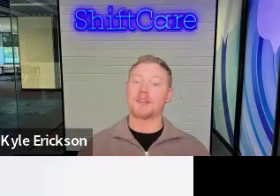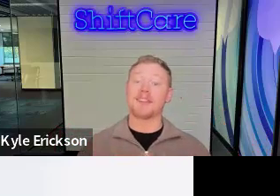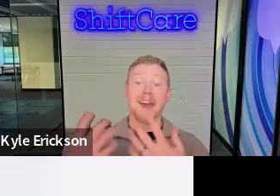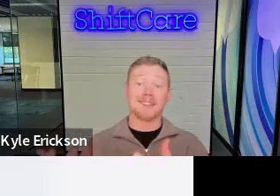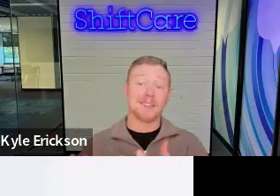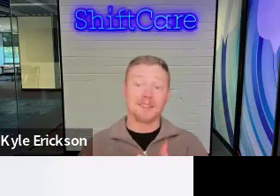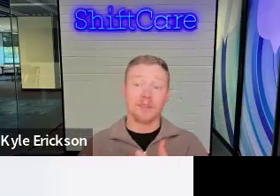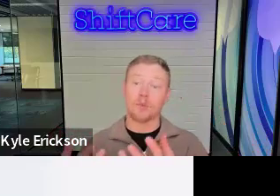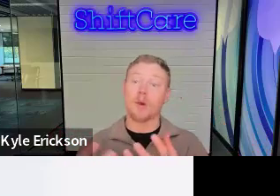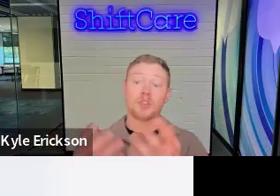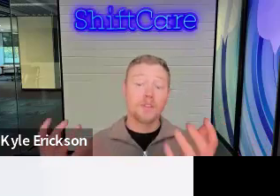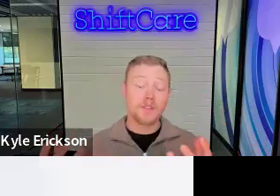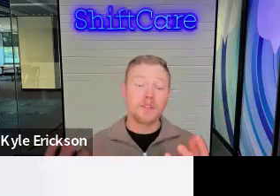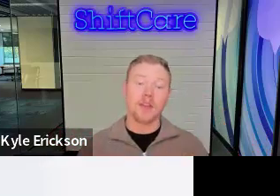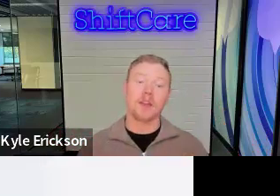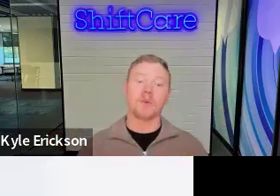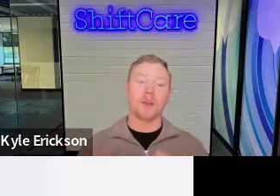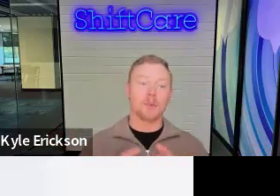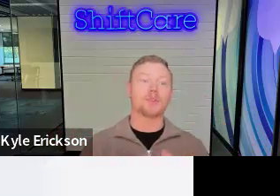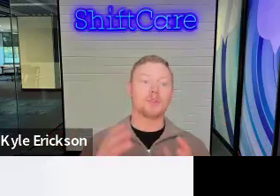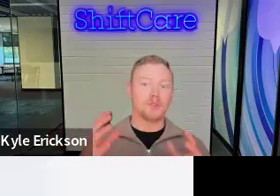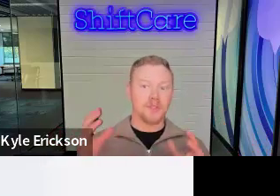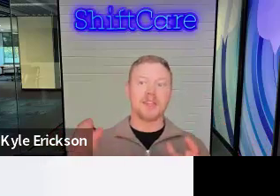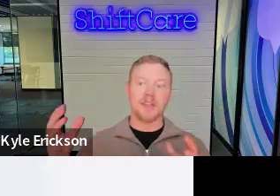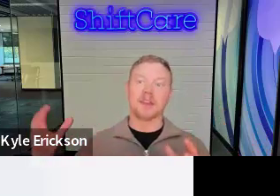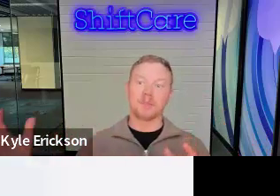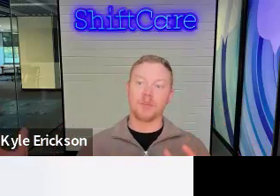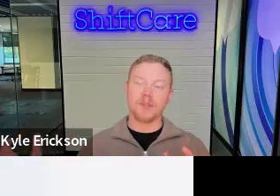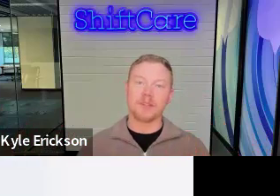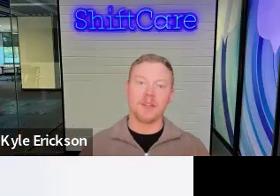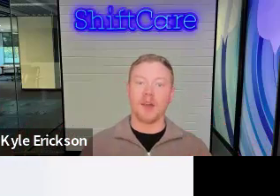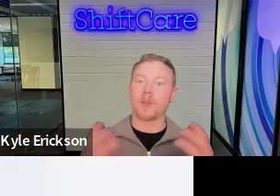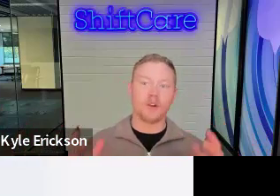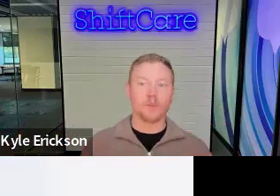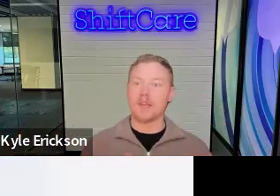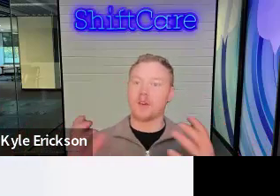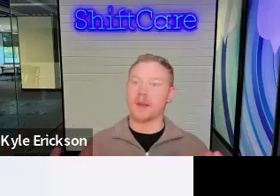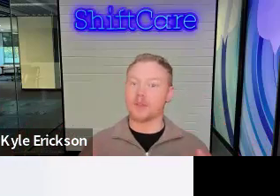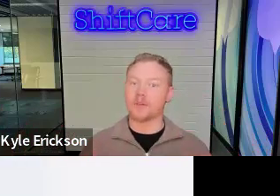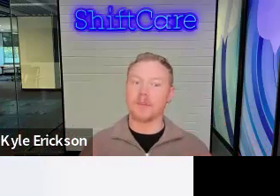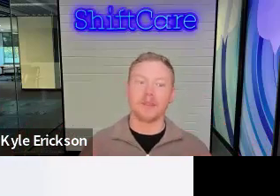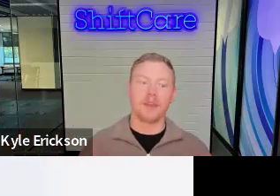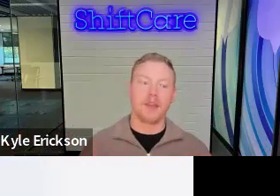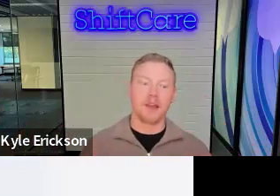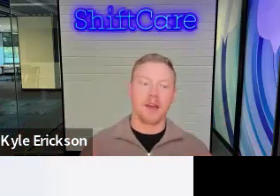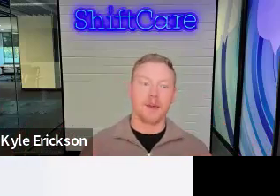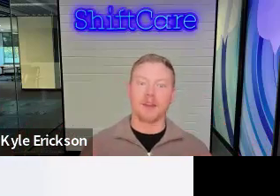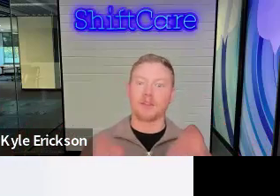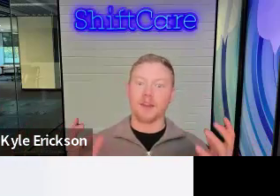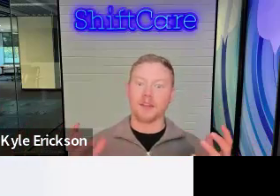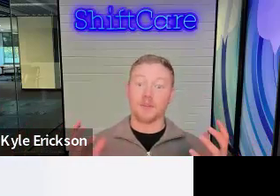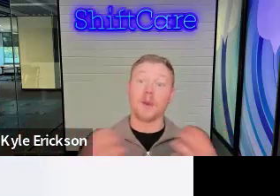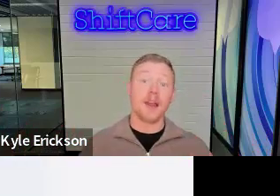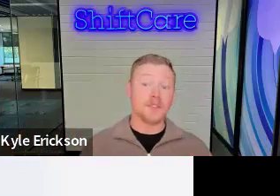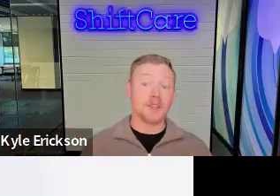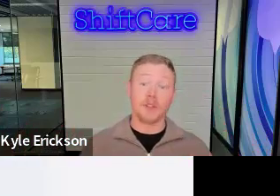or update tasks throughout shifts, we're able to see that improvement week over week or month over month. And I